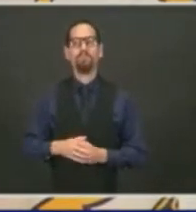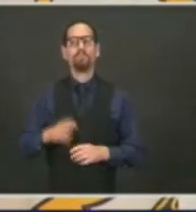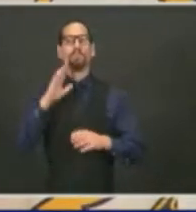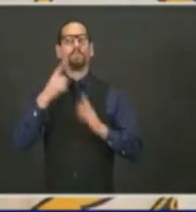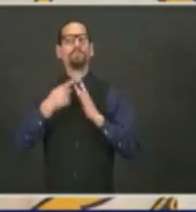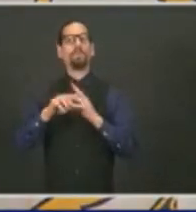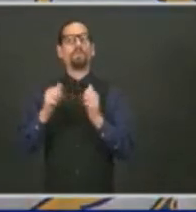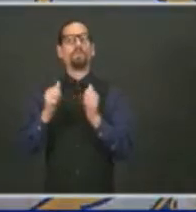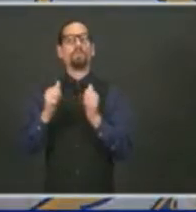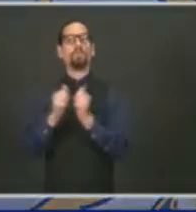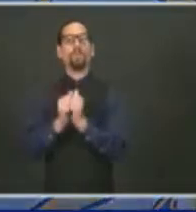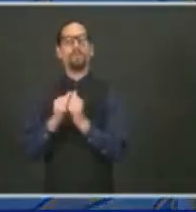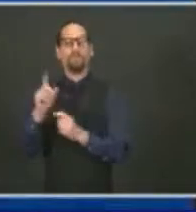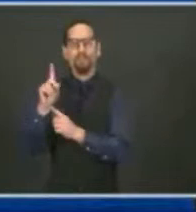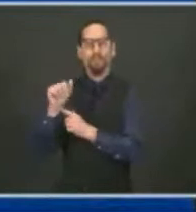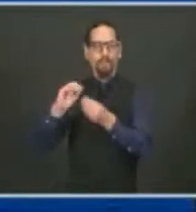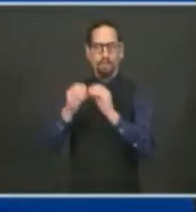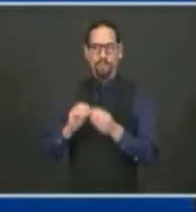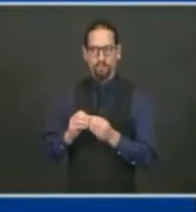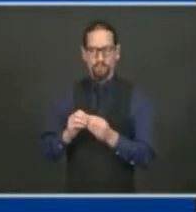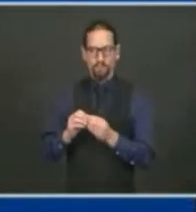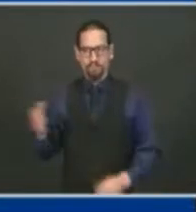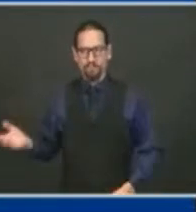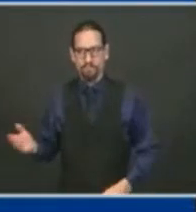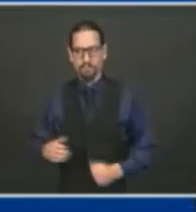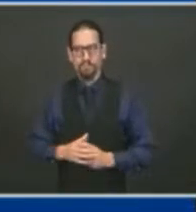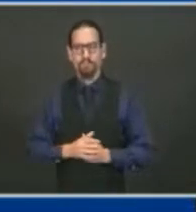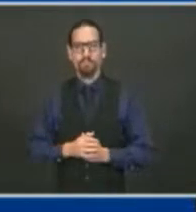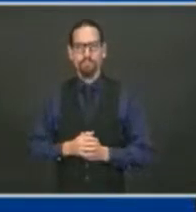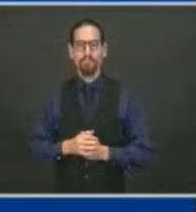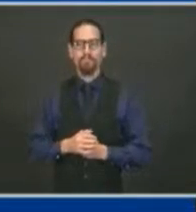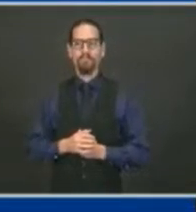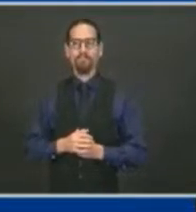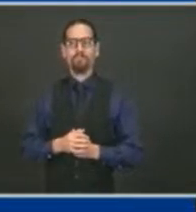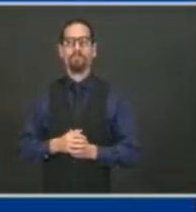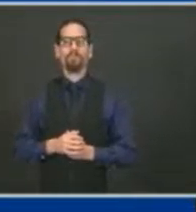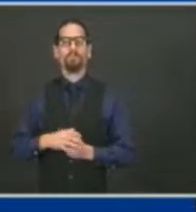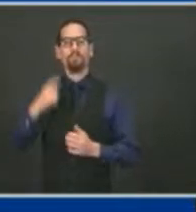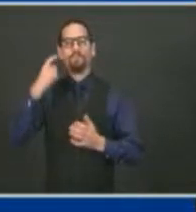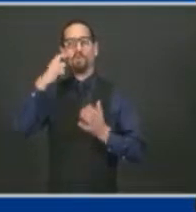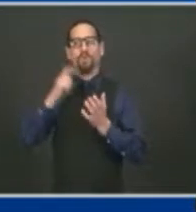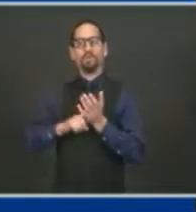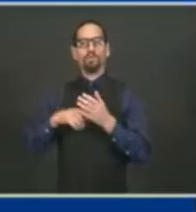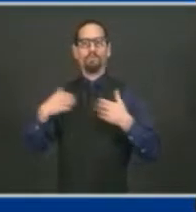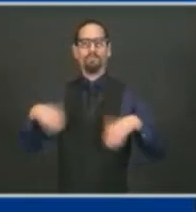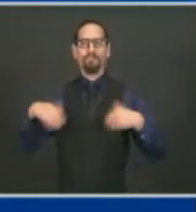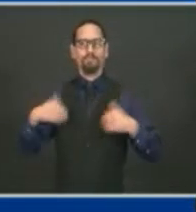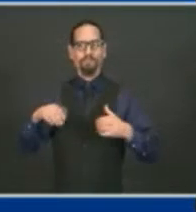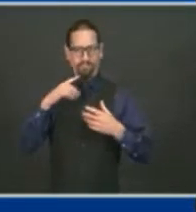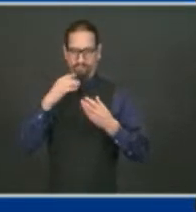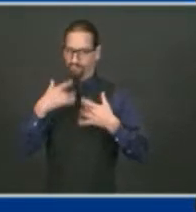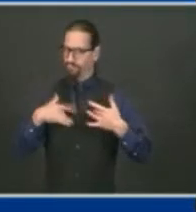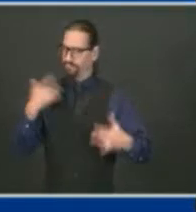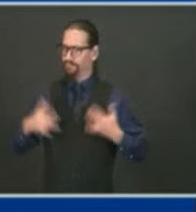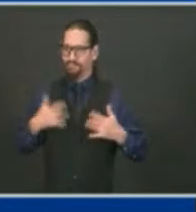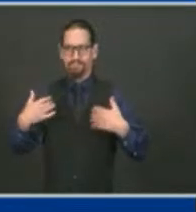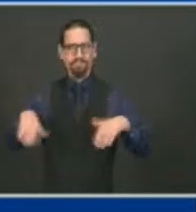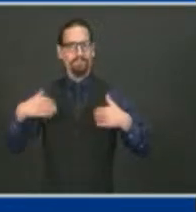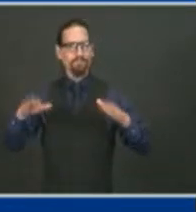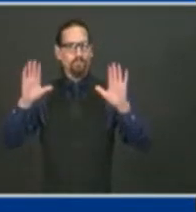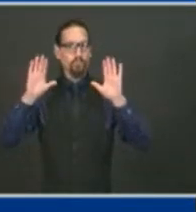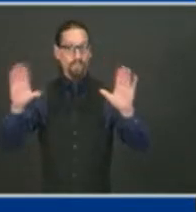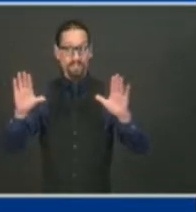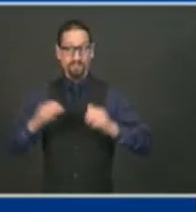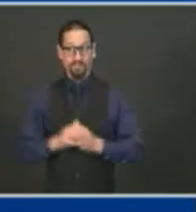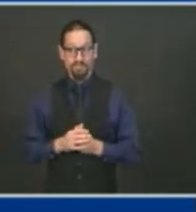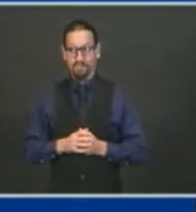on the screen. You'll notice some very good and exciting news on the dashboard in front of